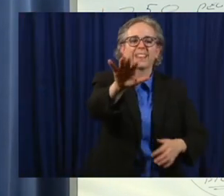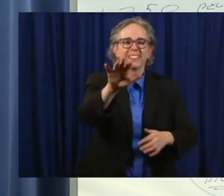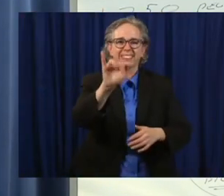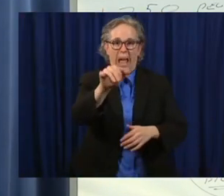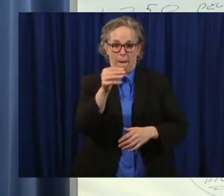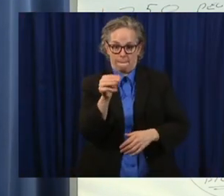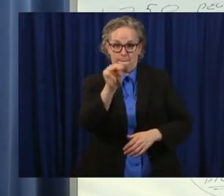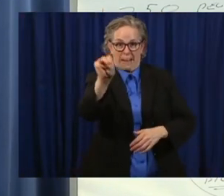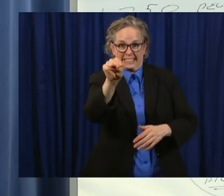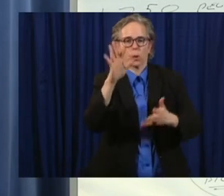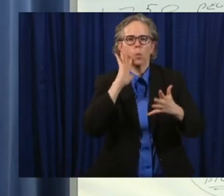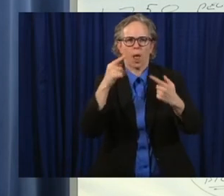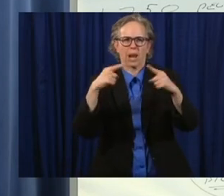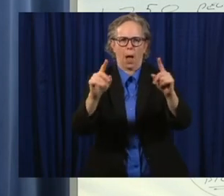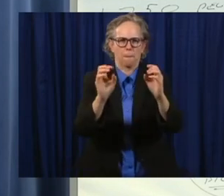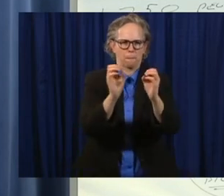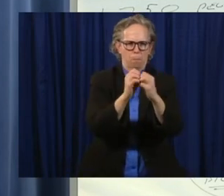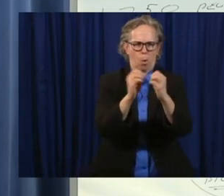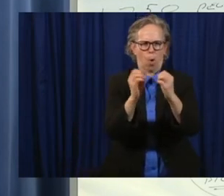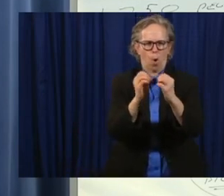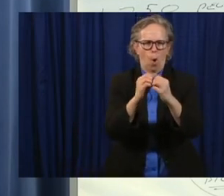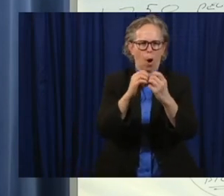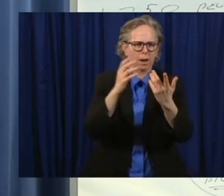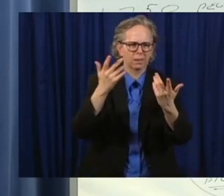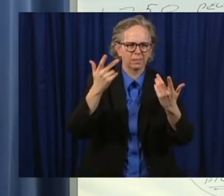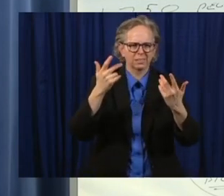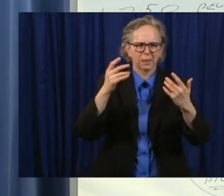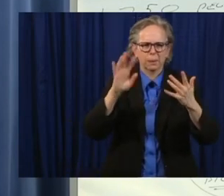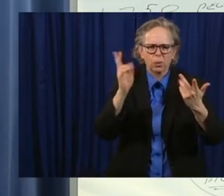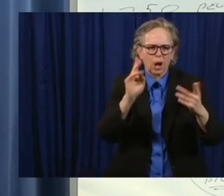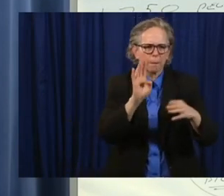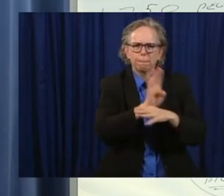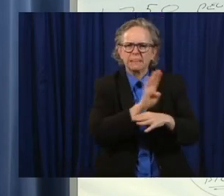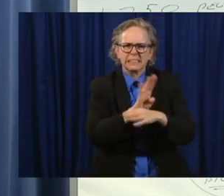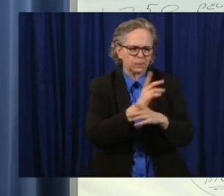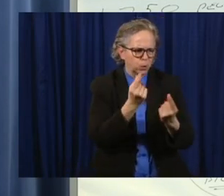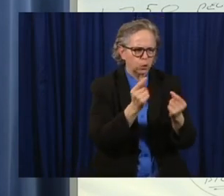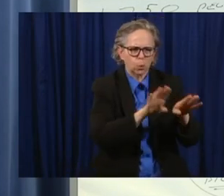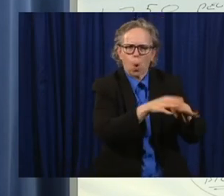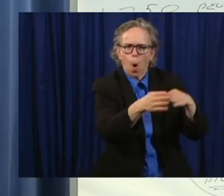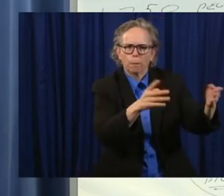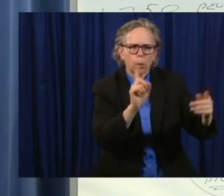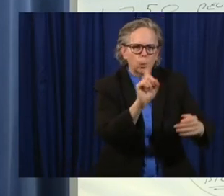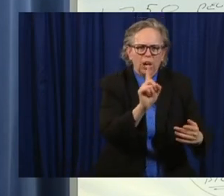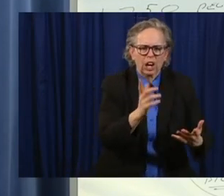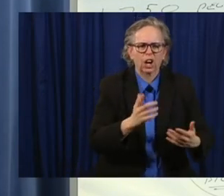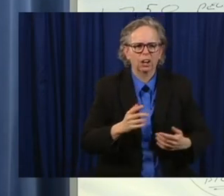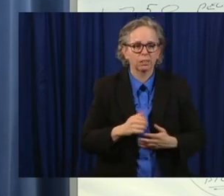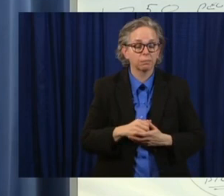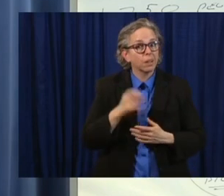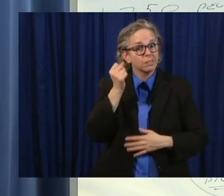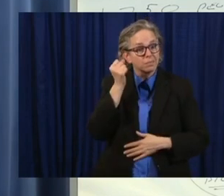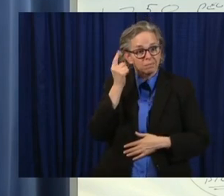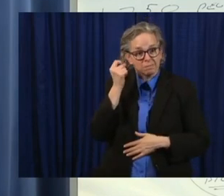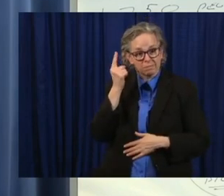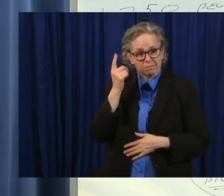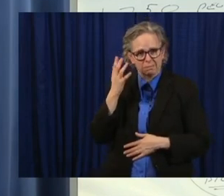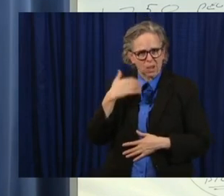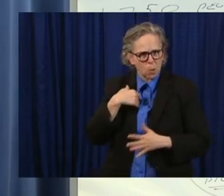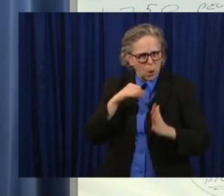start with businesses opening up. But, it's going to be a great emphasis on safety for the